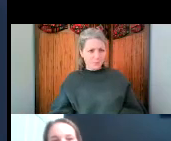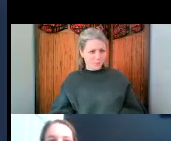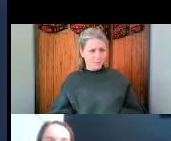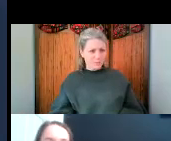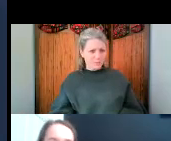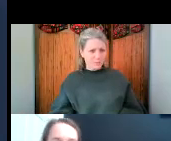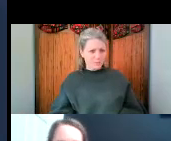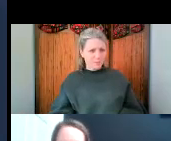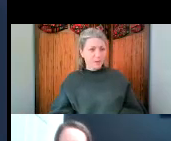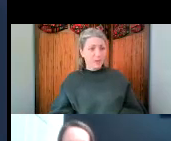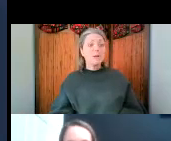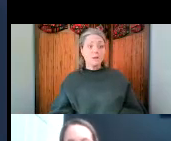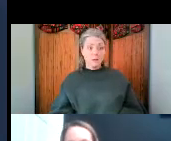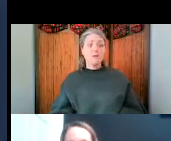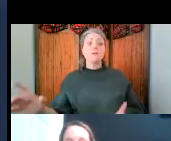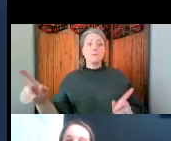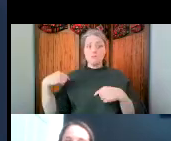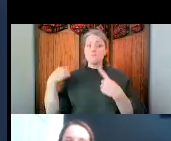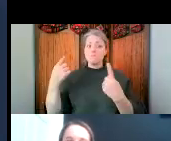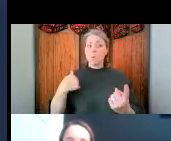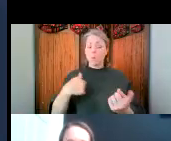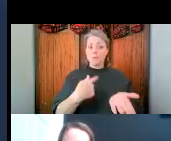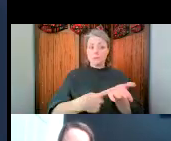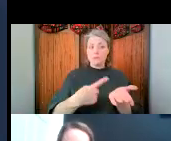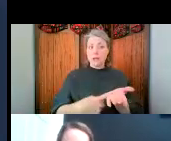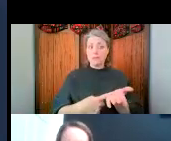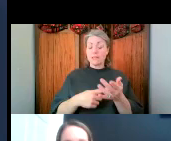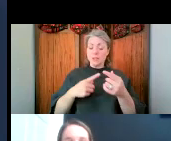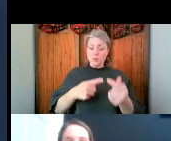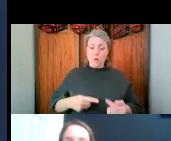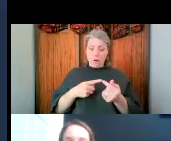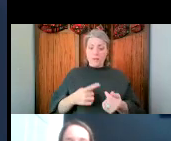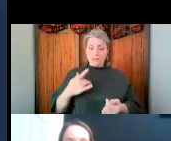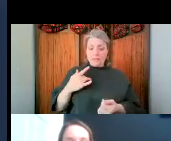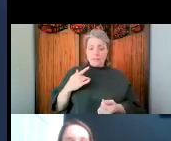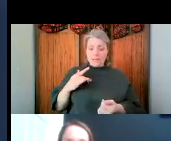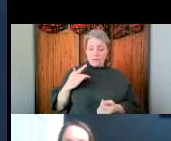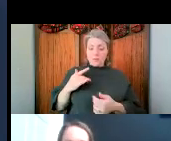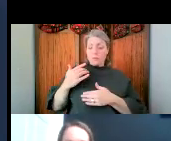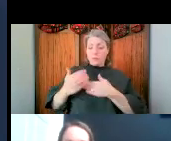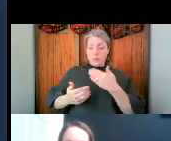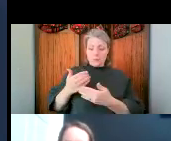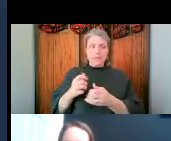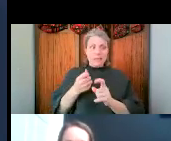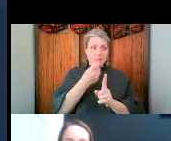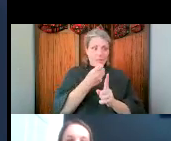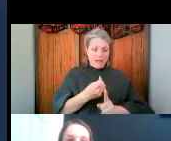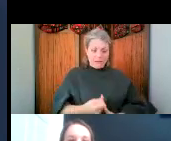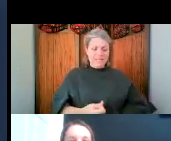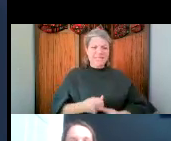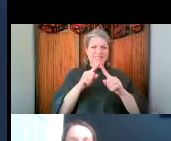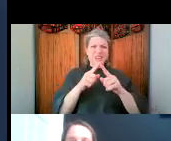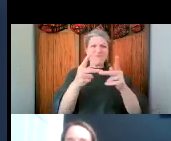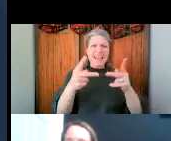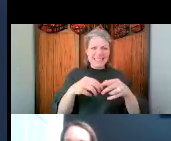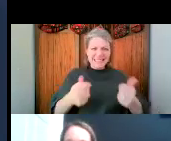So as we've discussed so far, when we have difficulties in sensory processing, it can really impact many domains in life. What